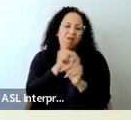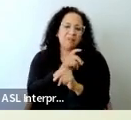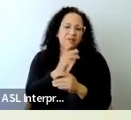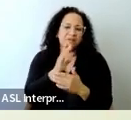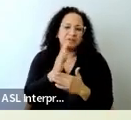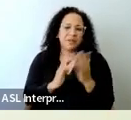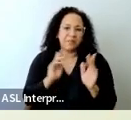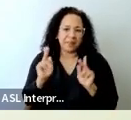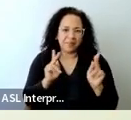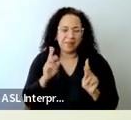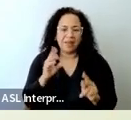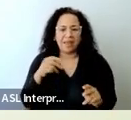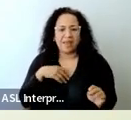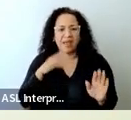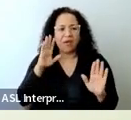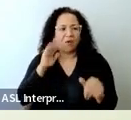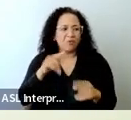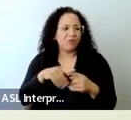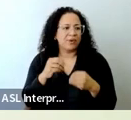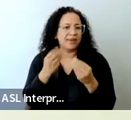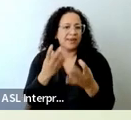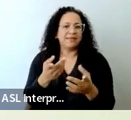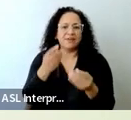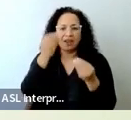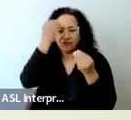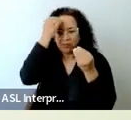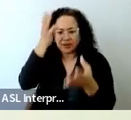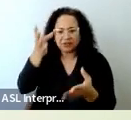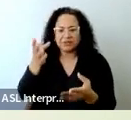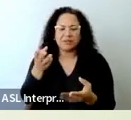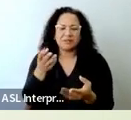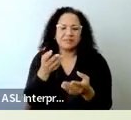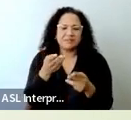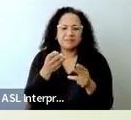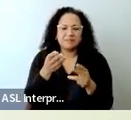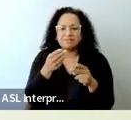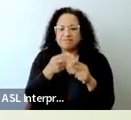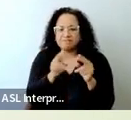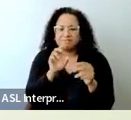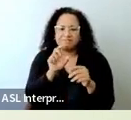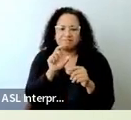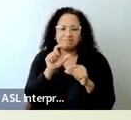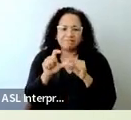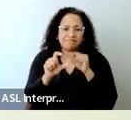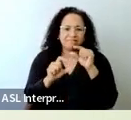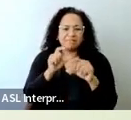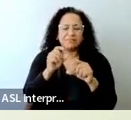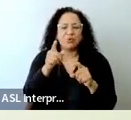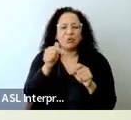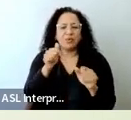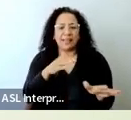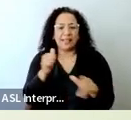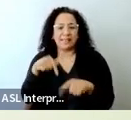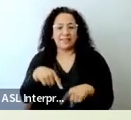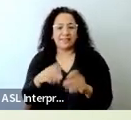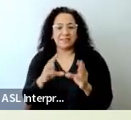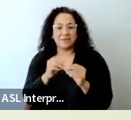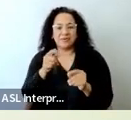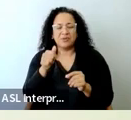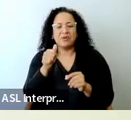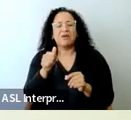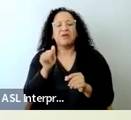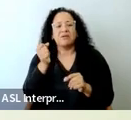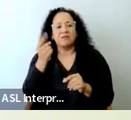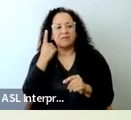people. And I hope to give information in a bite-sized way so that you leave this webinar feeling like you can use